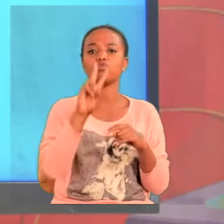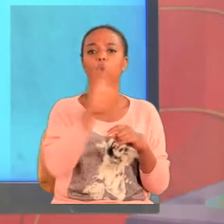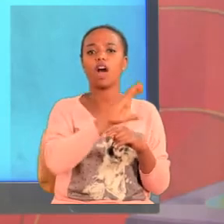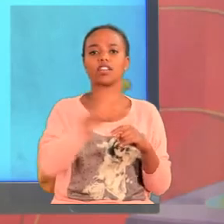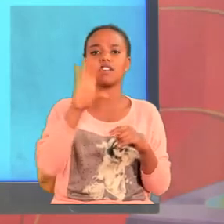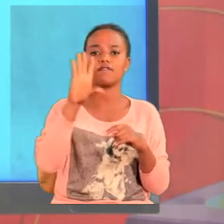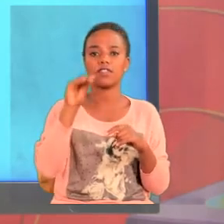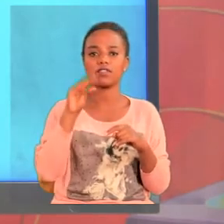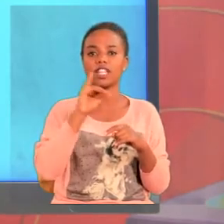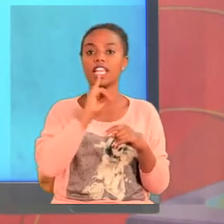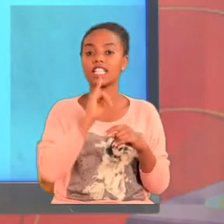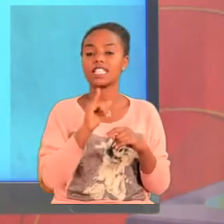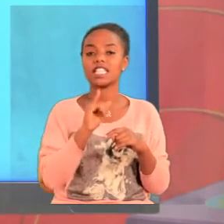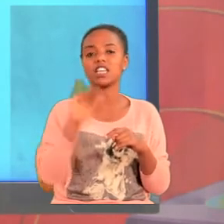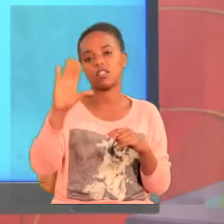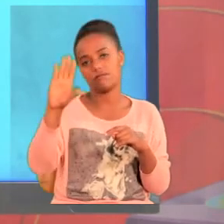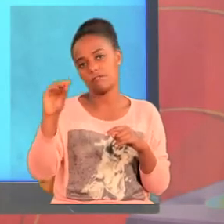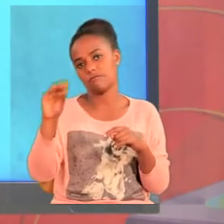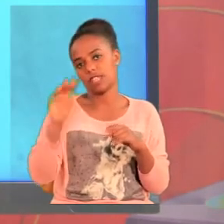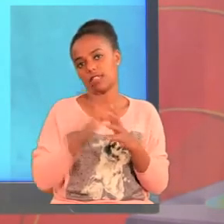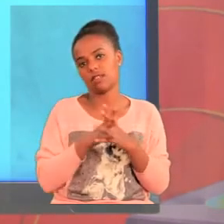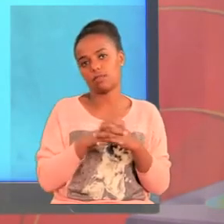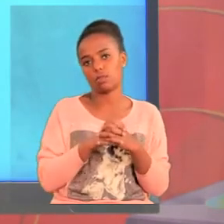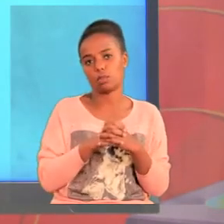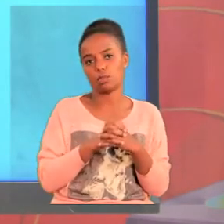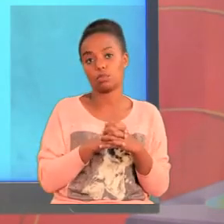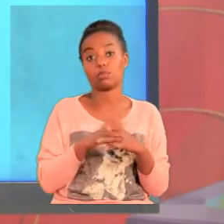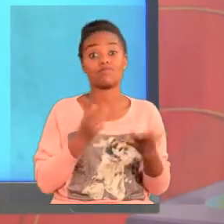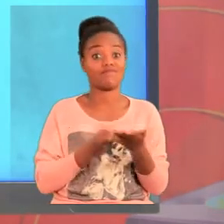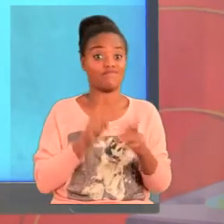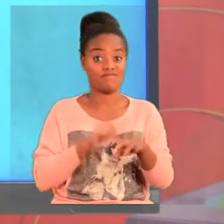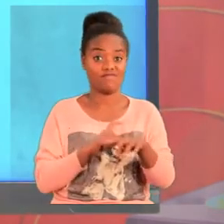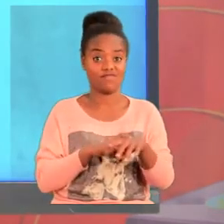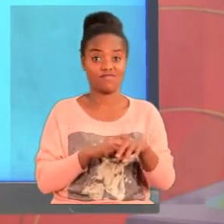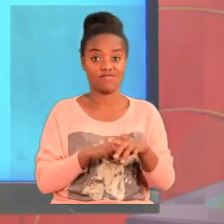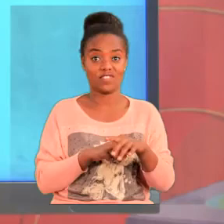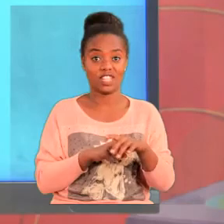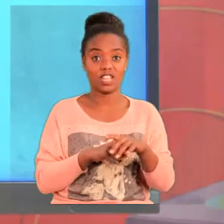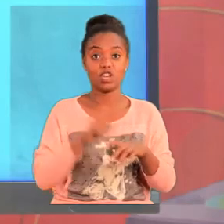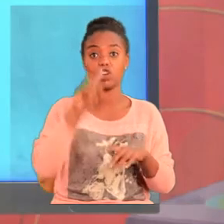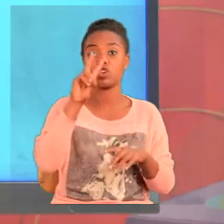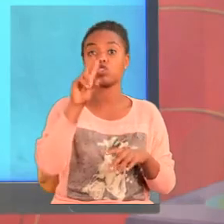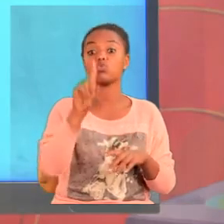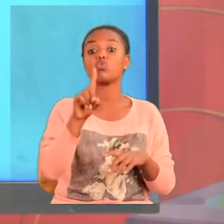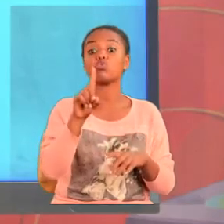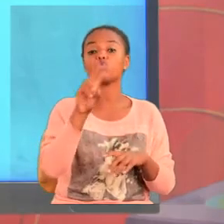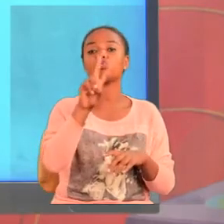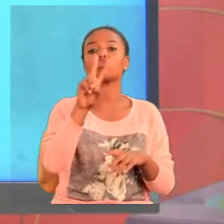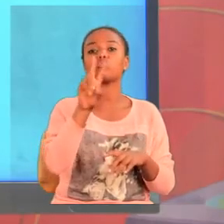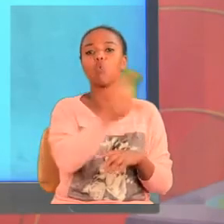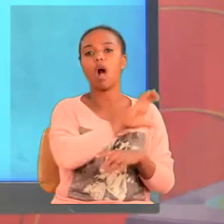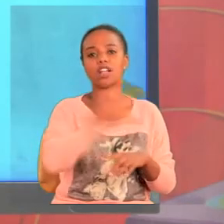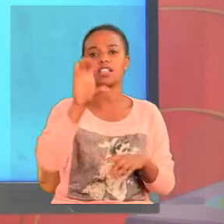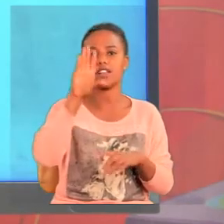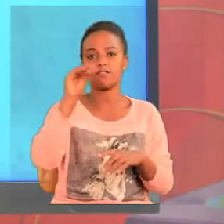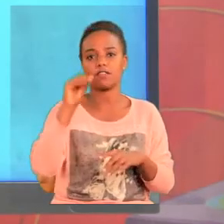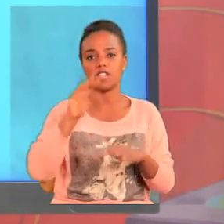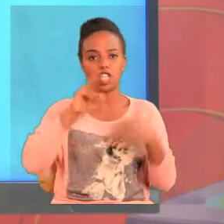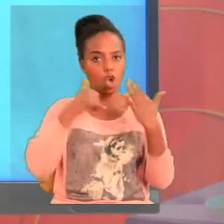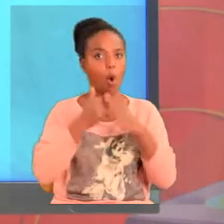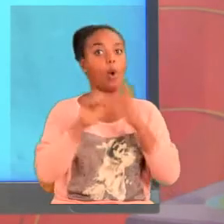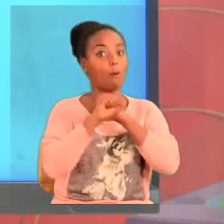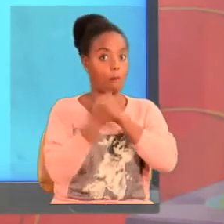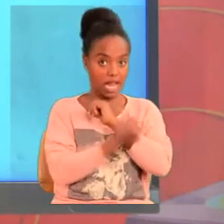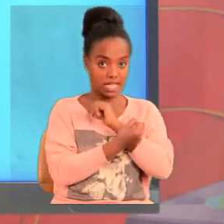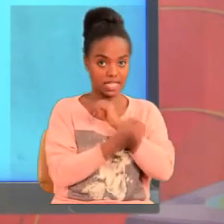250 is 50? In this case, 250 is the whole part, is the base, and 50